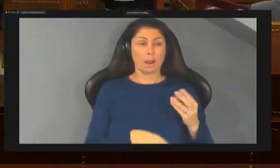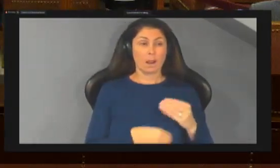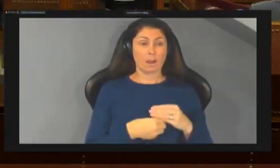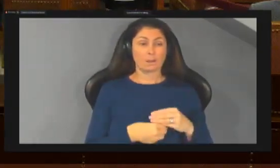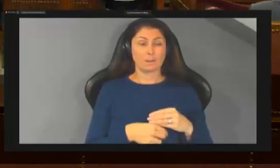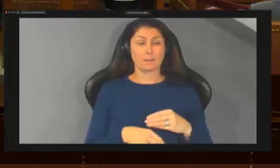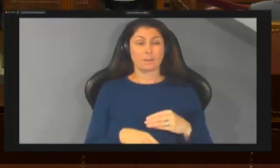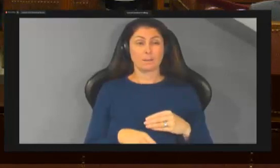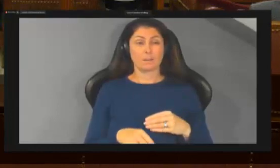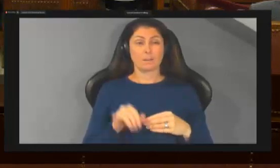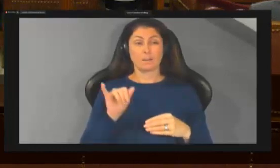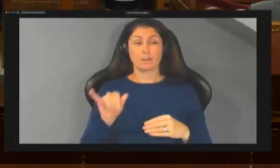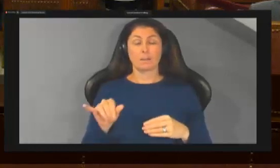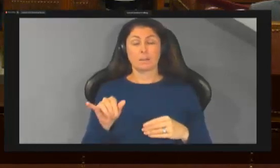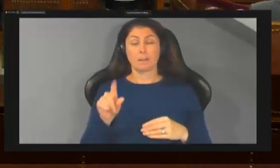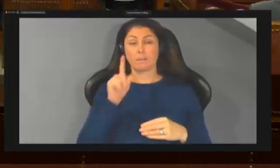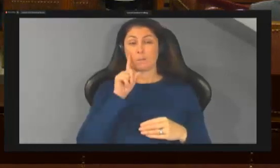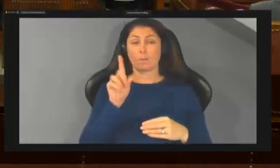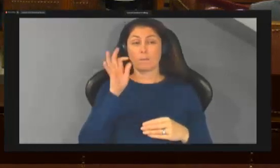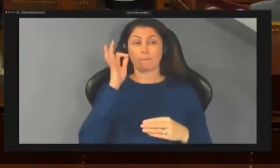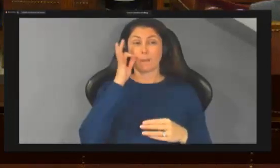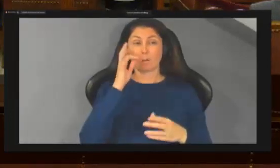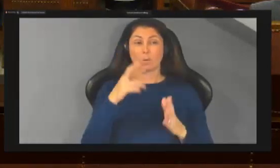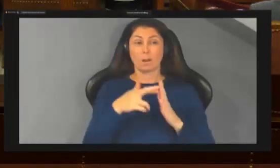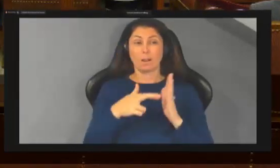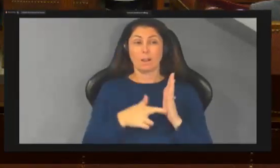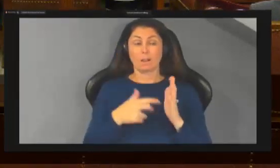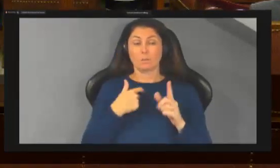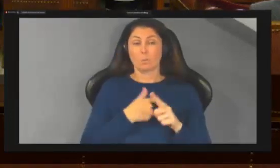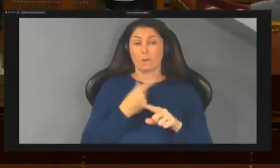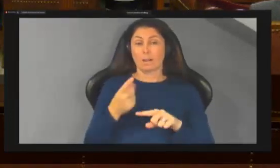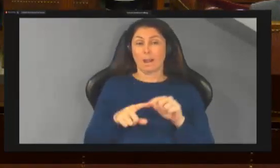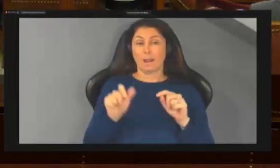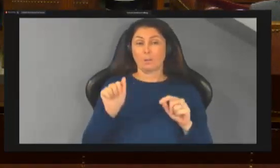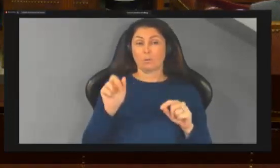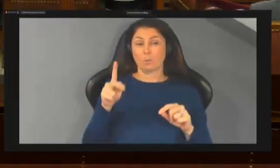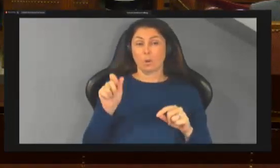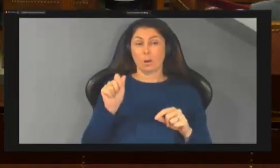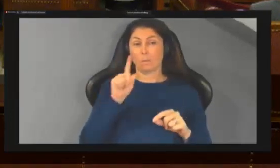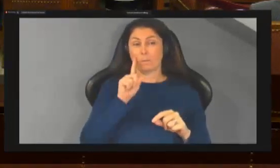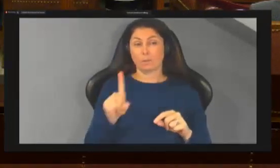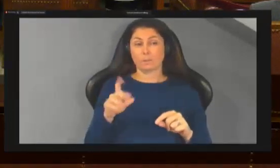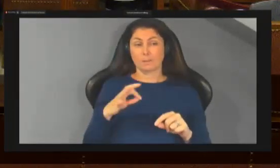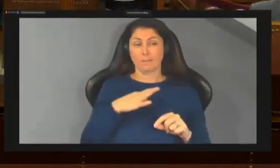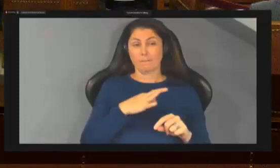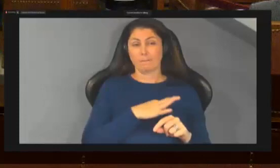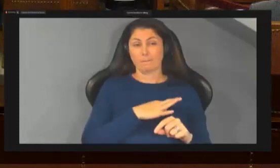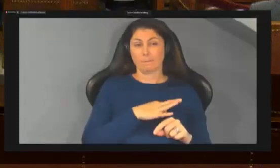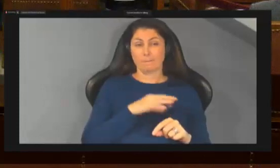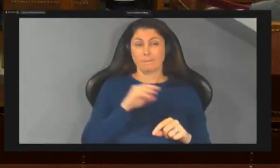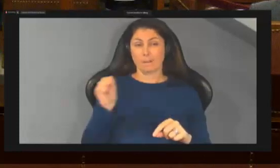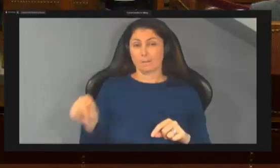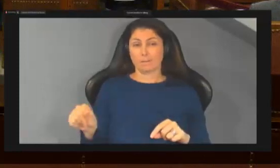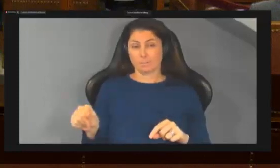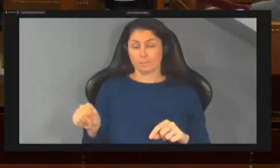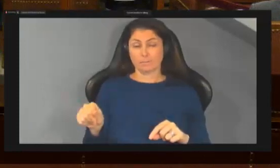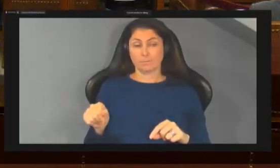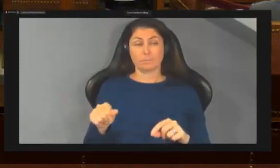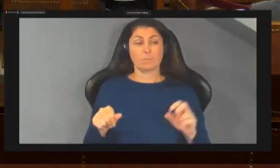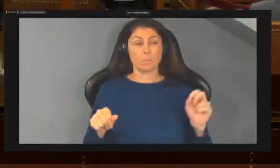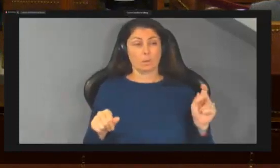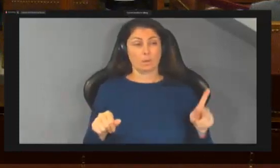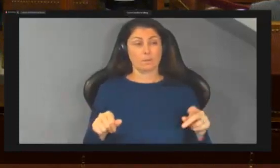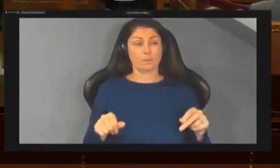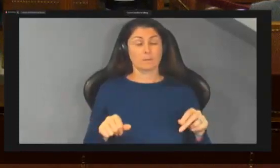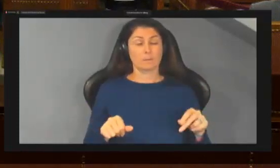federal guidelines, we cannot use ARPA dollars for staff. Okay. There can still